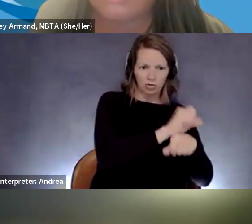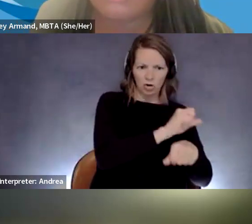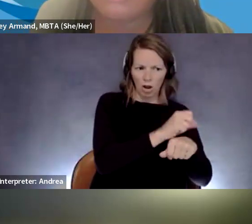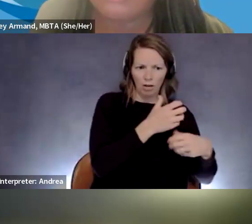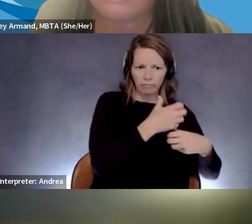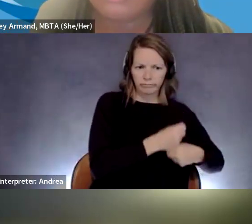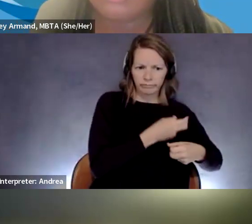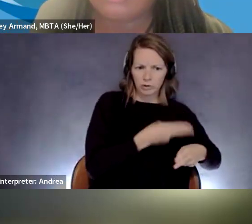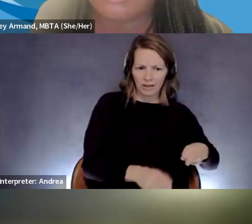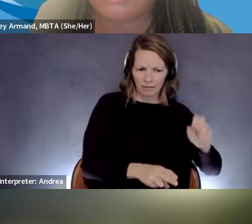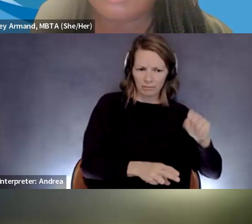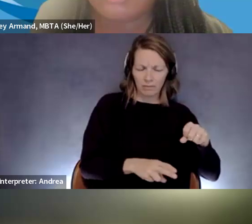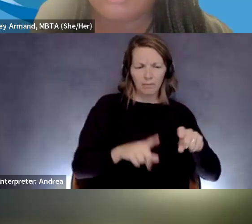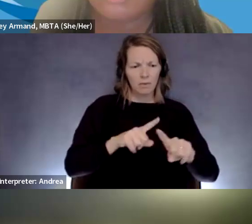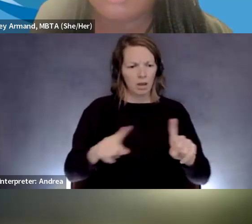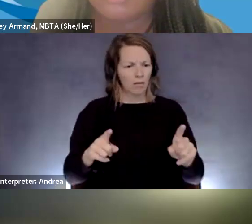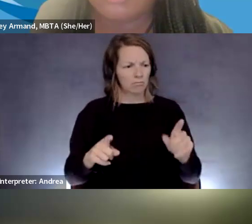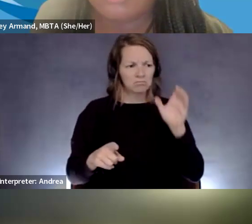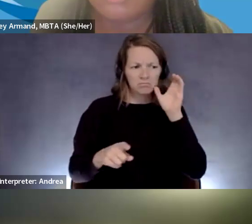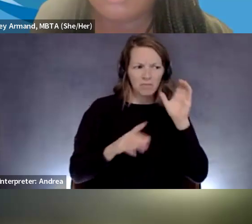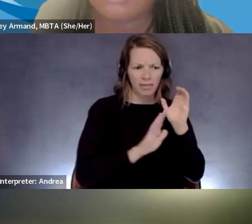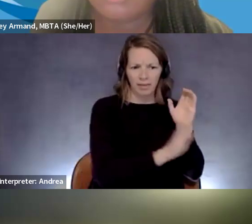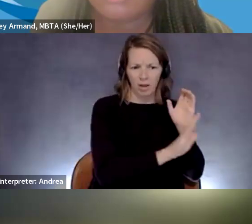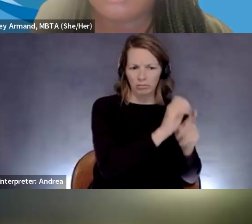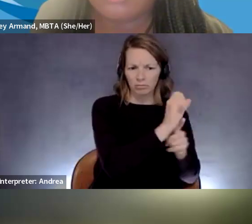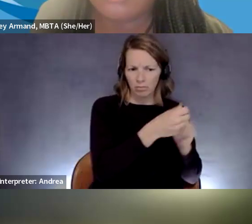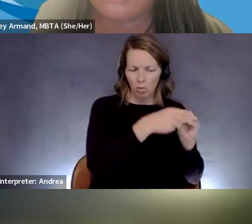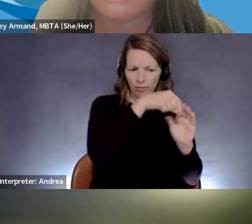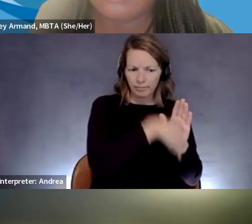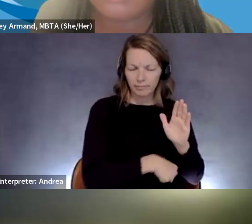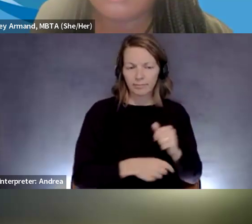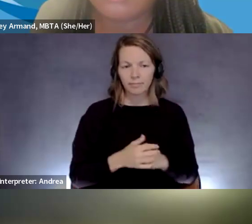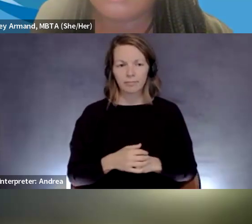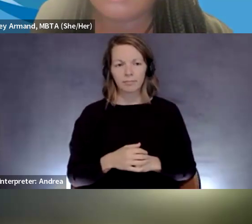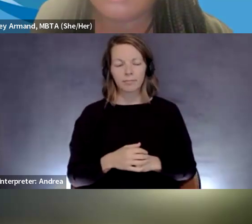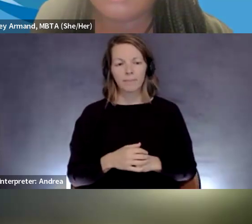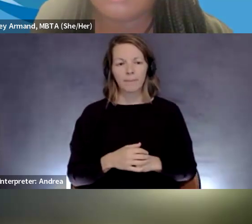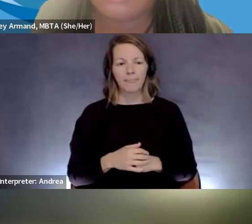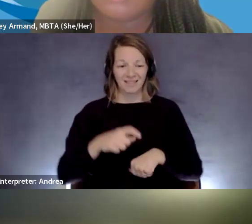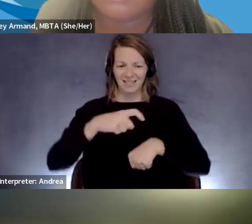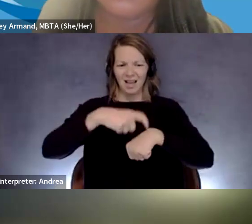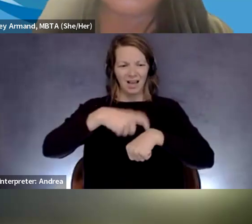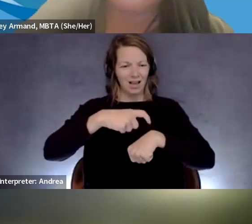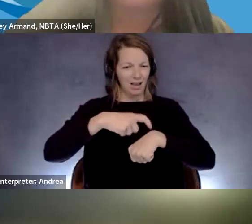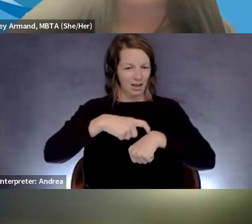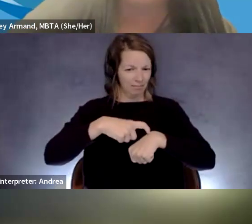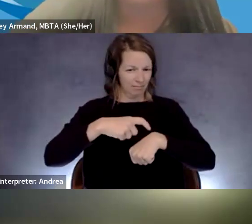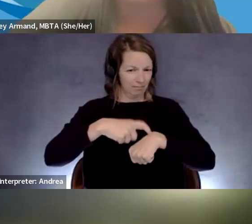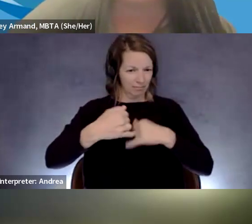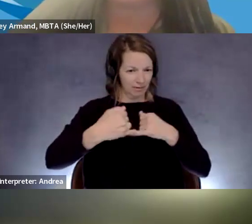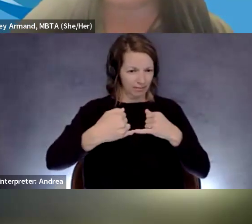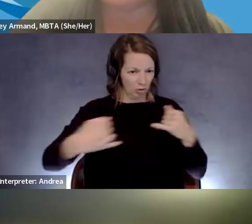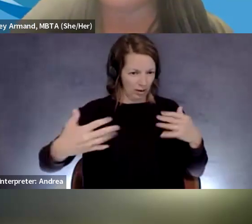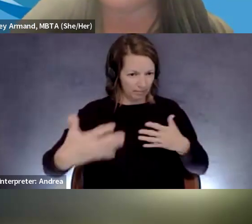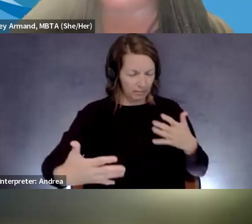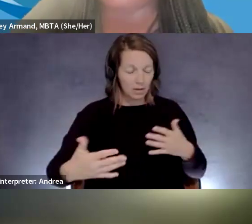briefly, but I'd like to hear about that in more depth. And the time frame. Also would like to